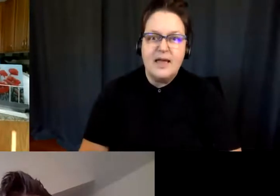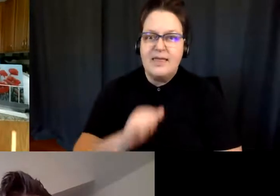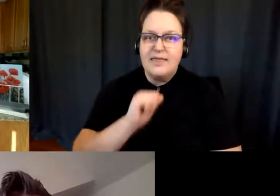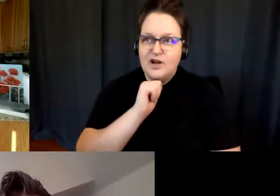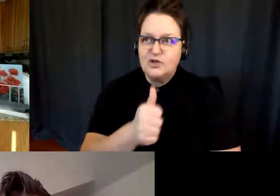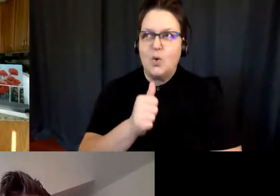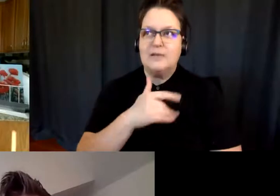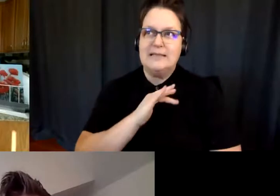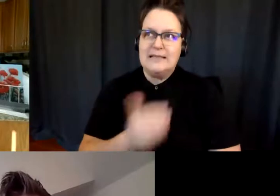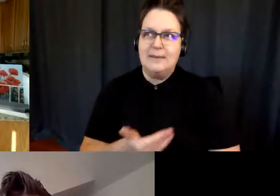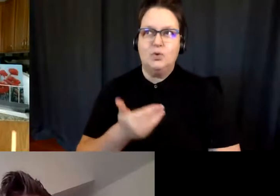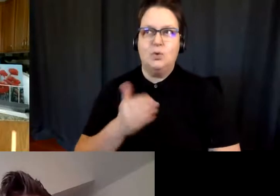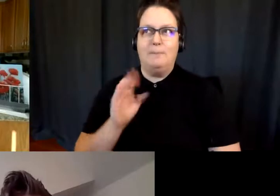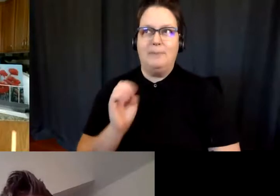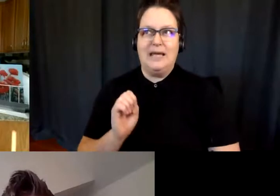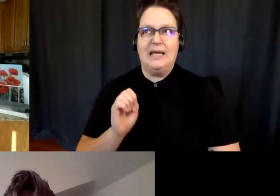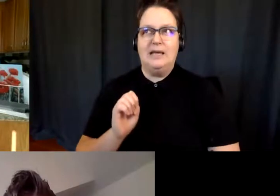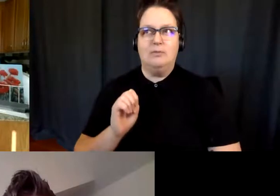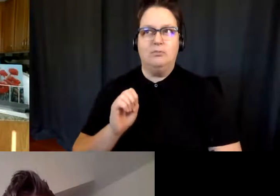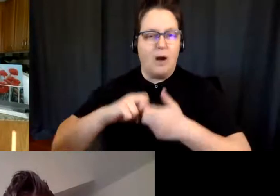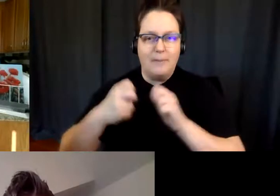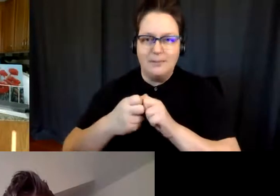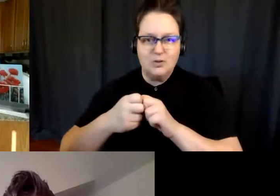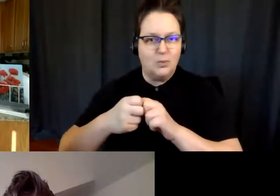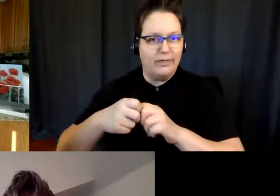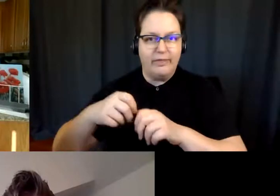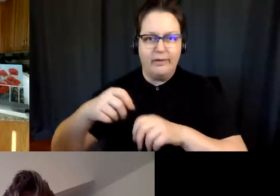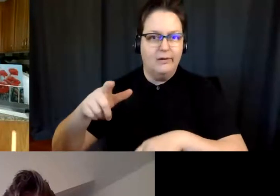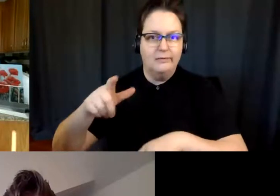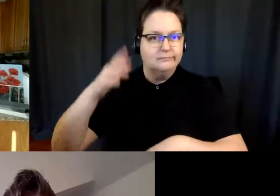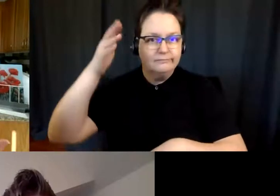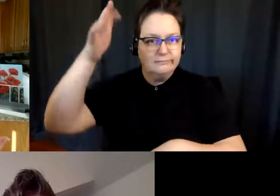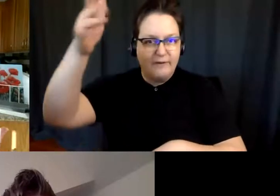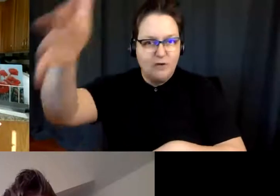issues. And that's because the way the vaccines are